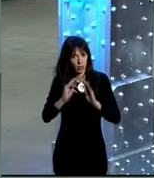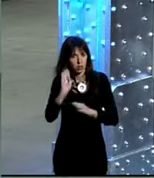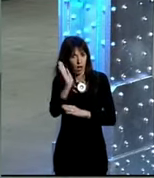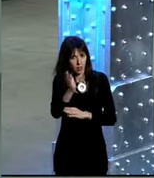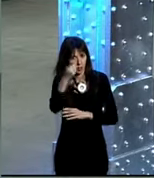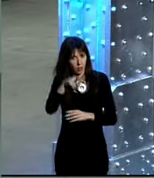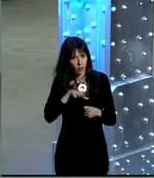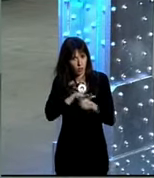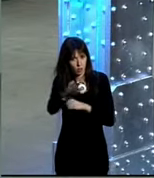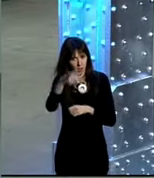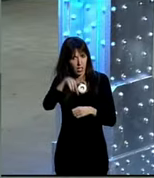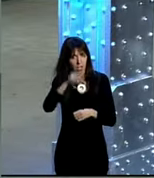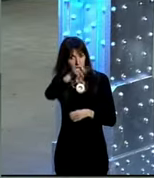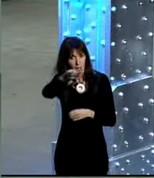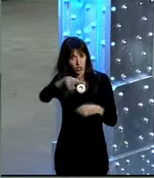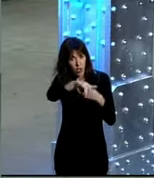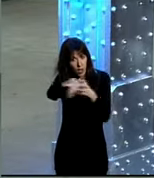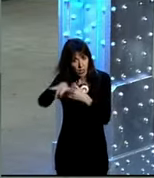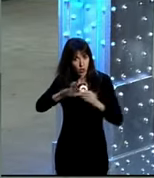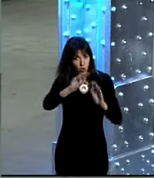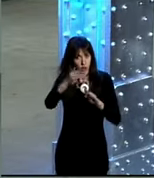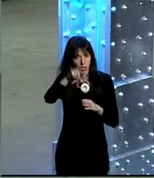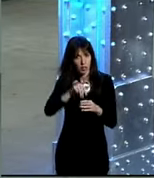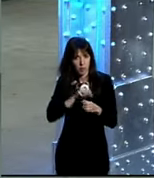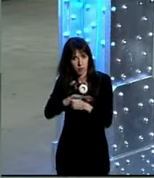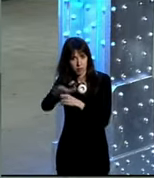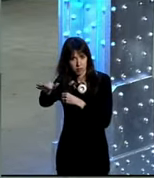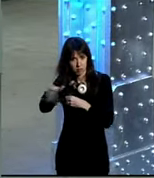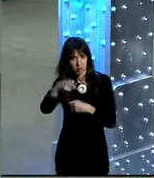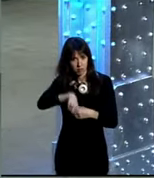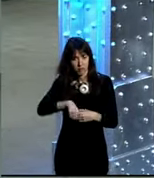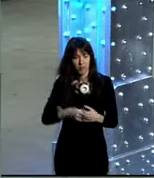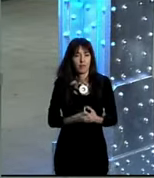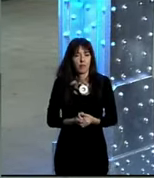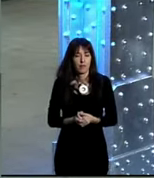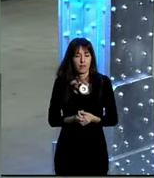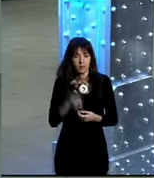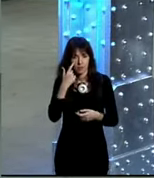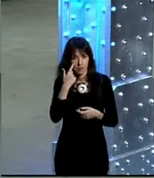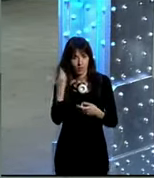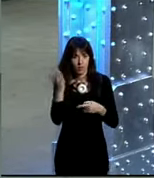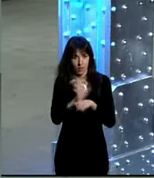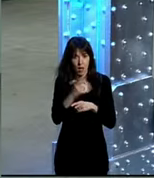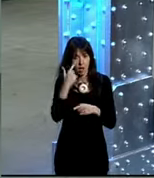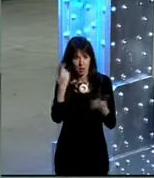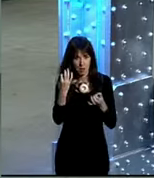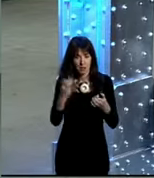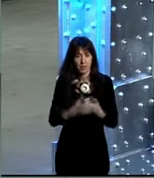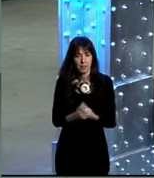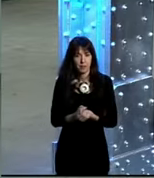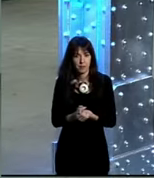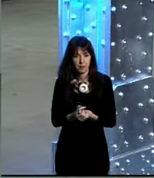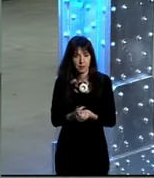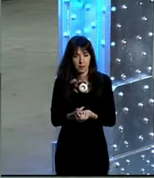don't want people's lives to turn into this. This is an ad, but it's a good one. Who wants more peas?